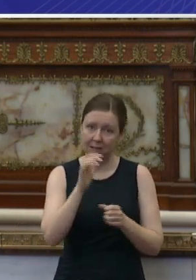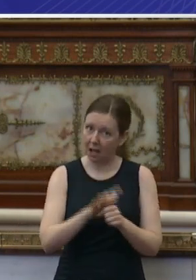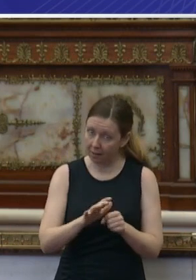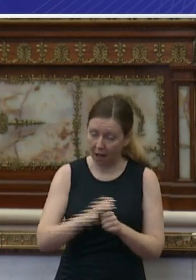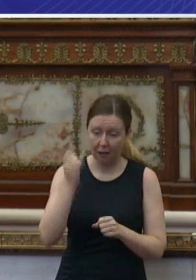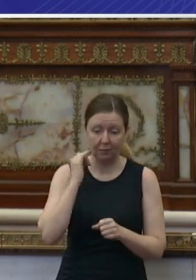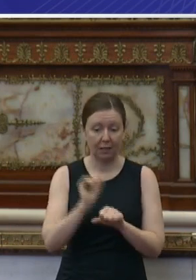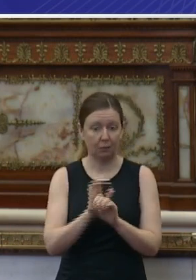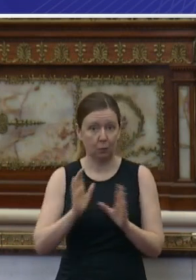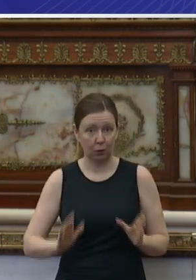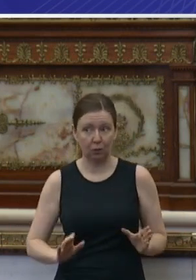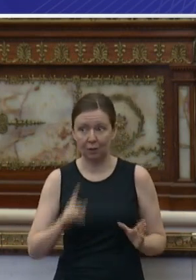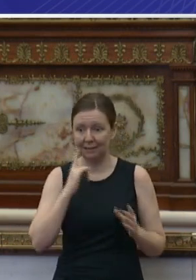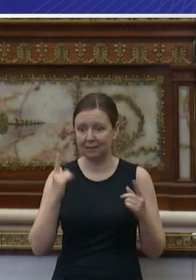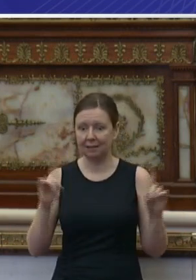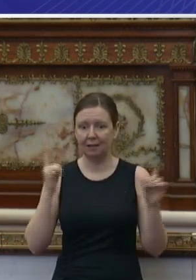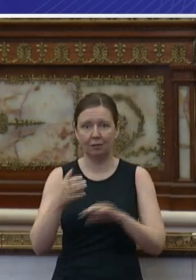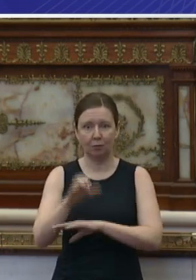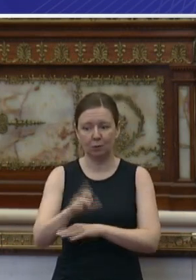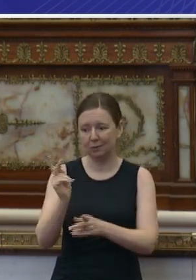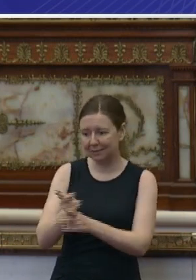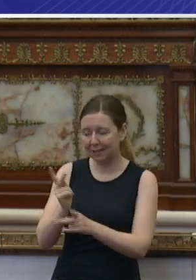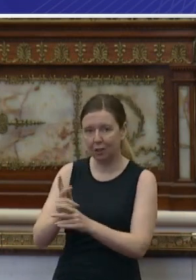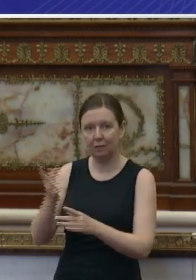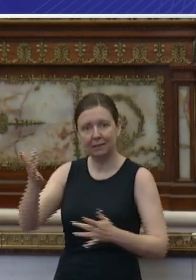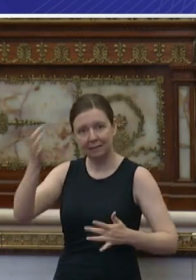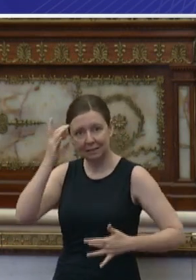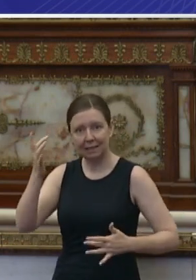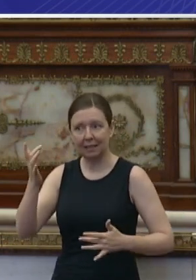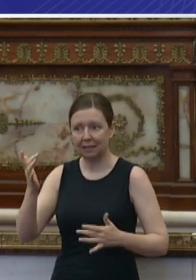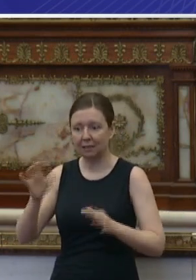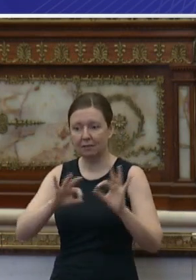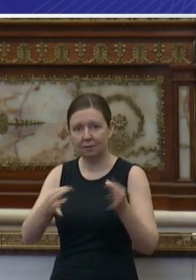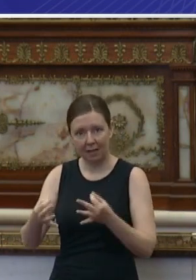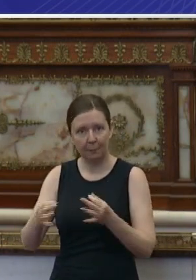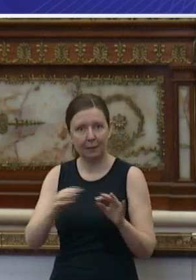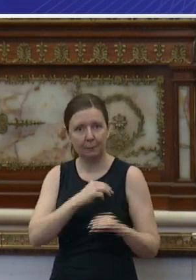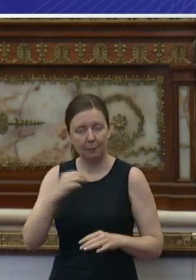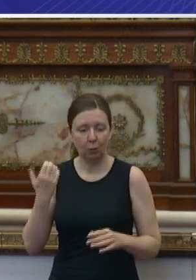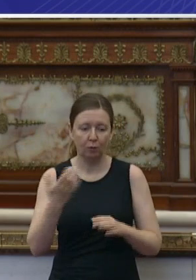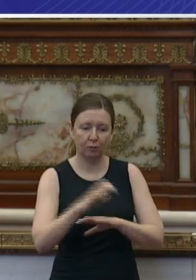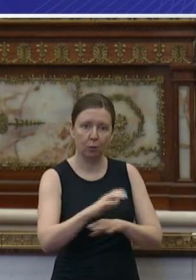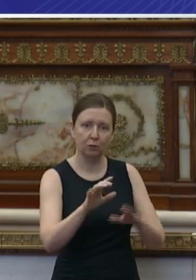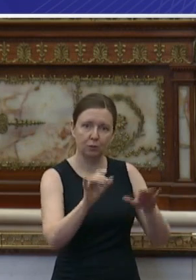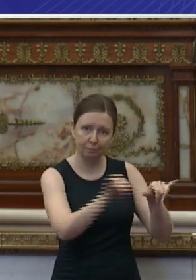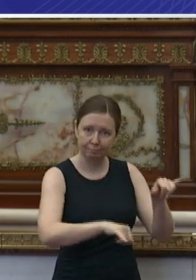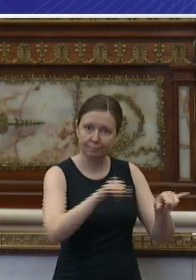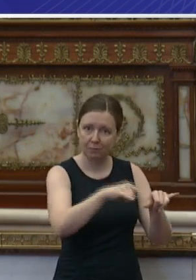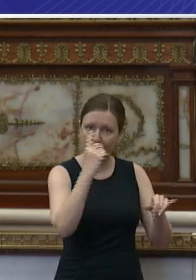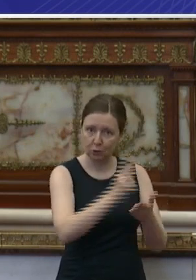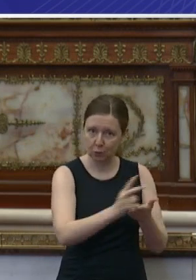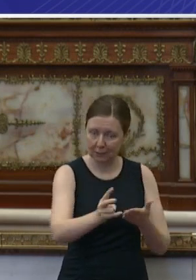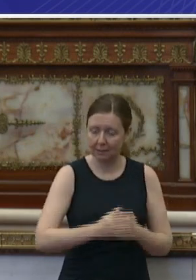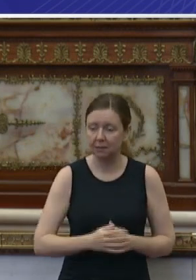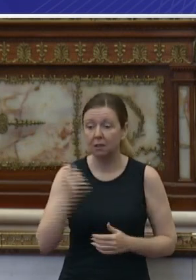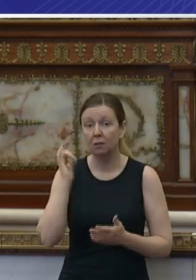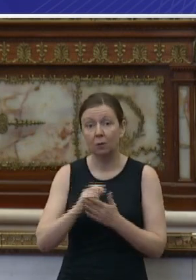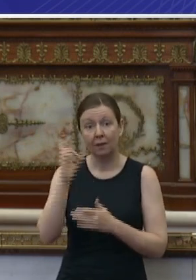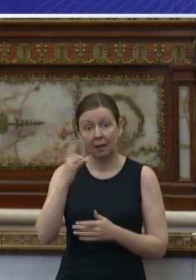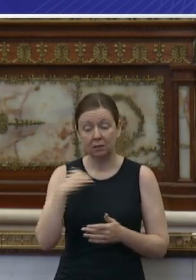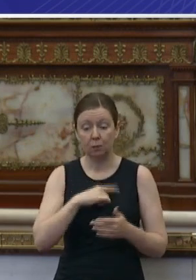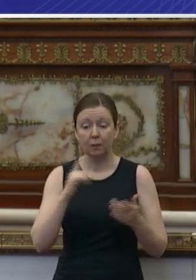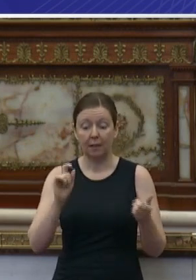if a worker is suddenly forced to care for a sick family member or forced to quarantine for 2 weeks. It is for this reason that